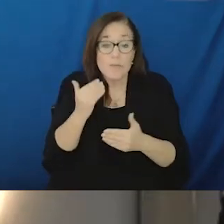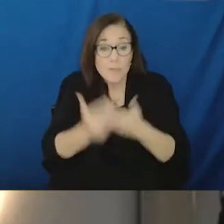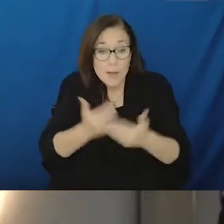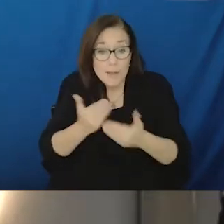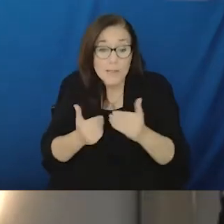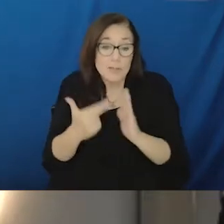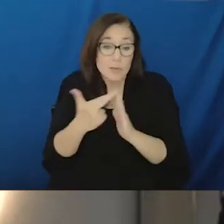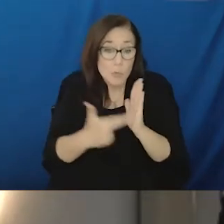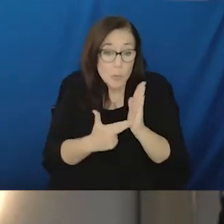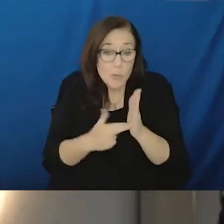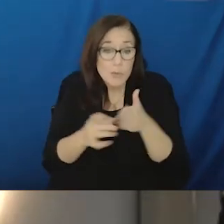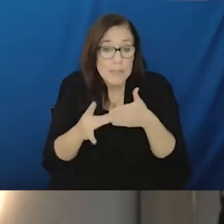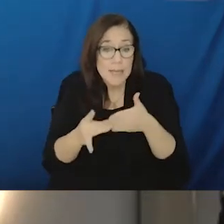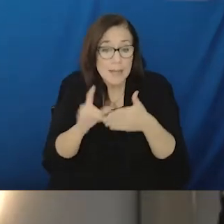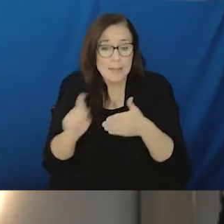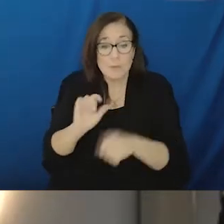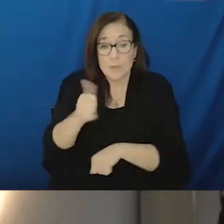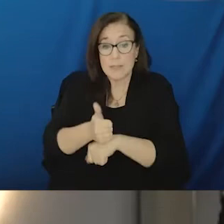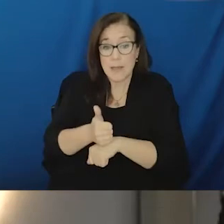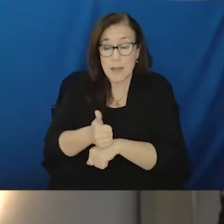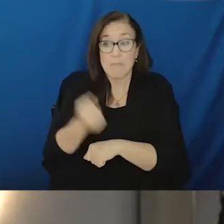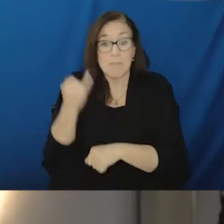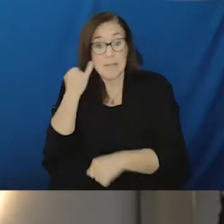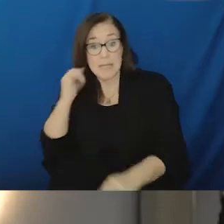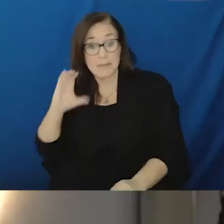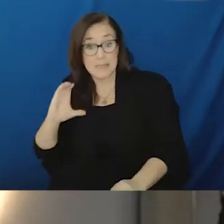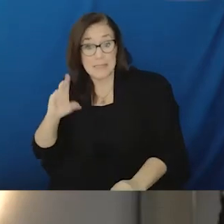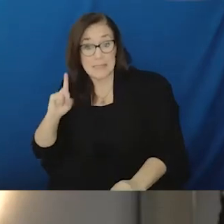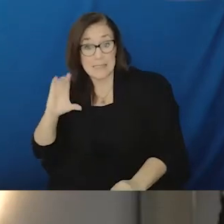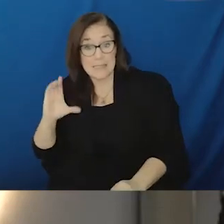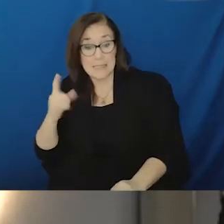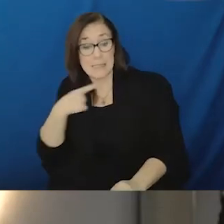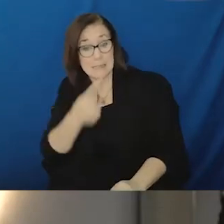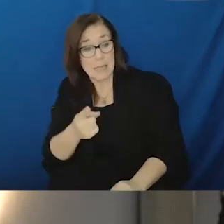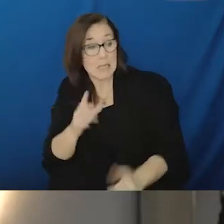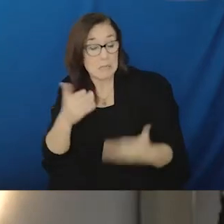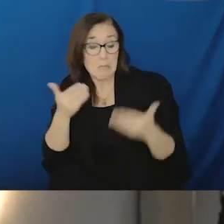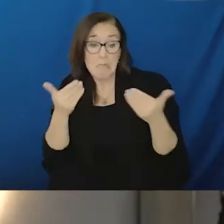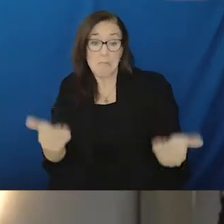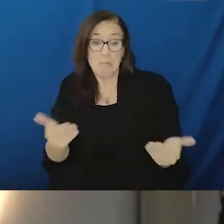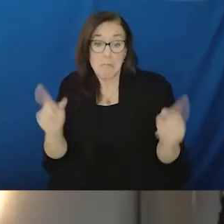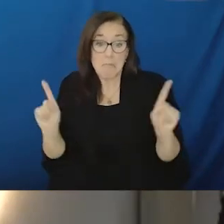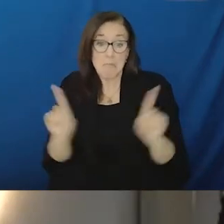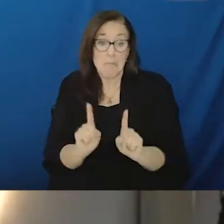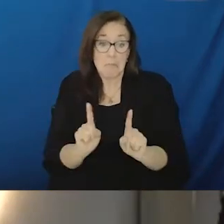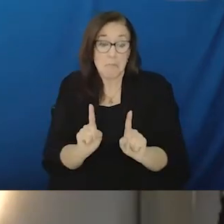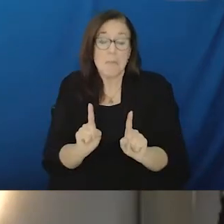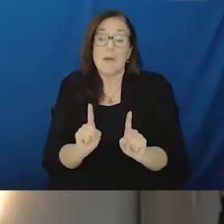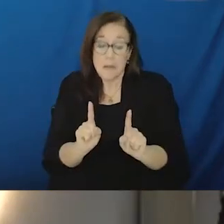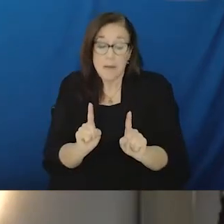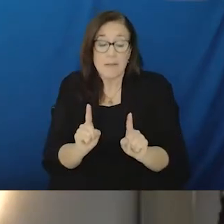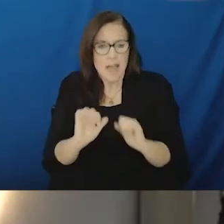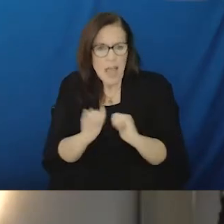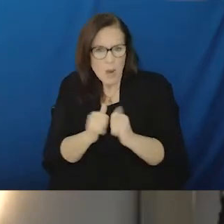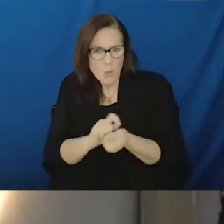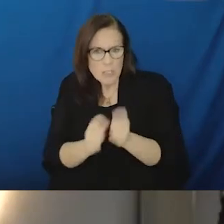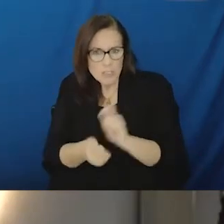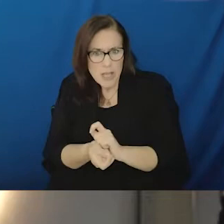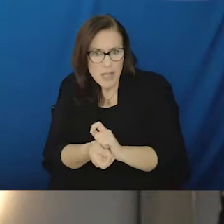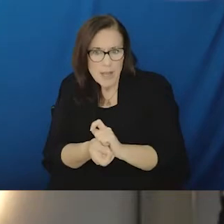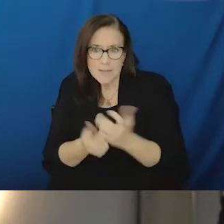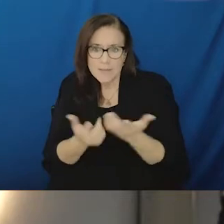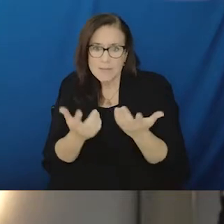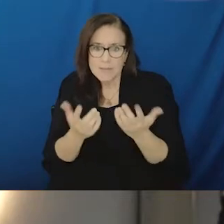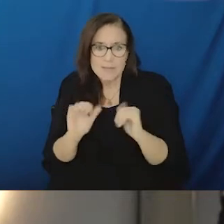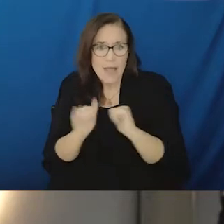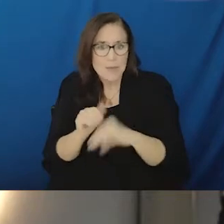and when the CDC guidelines change? How can we then change our modeling I know it's classroom by classroom, literally, but